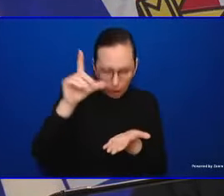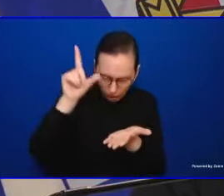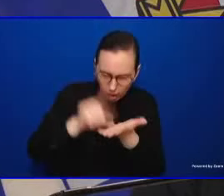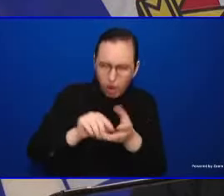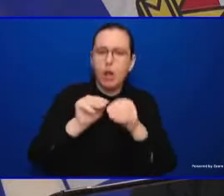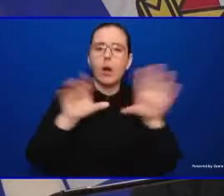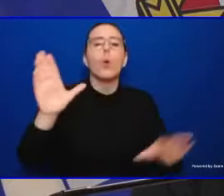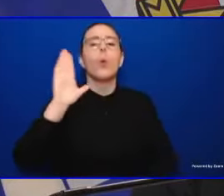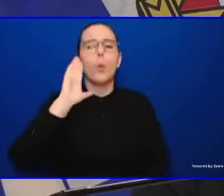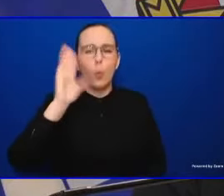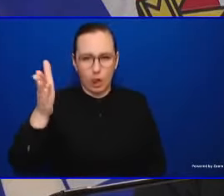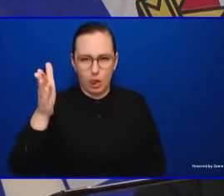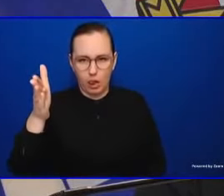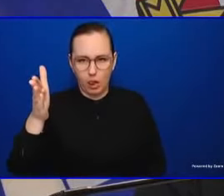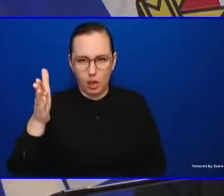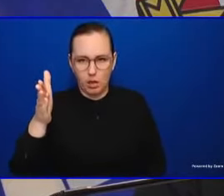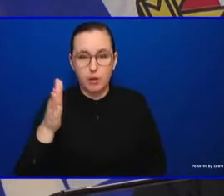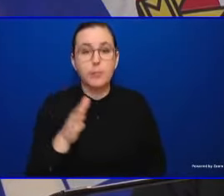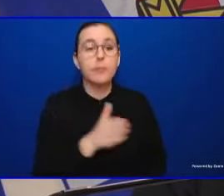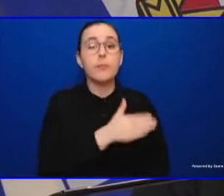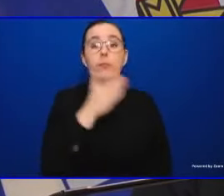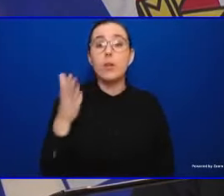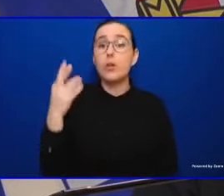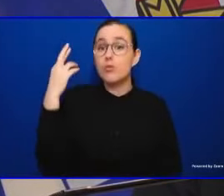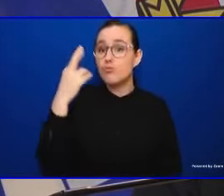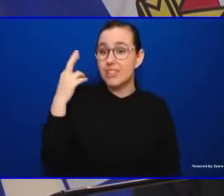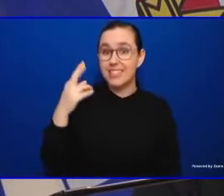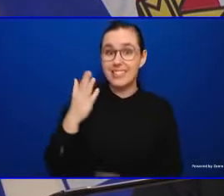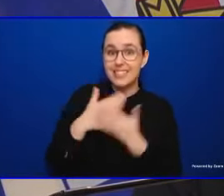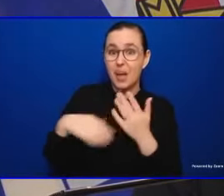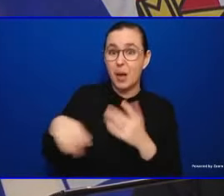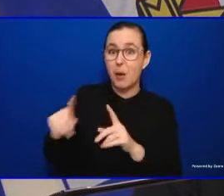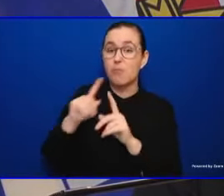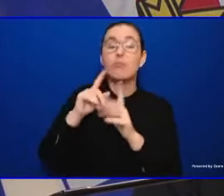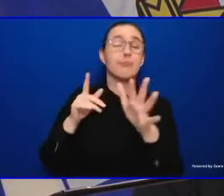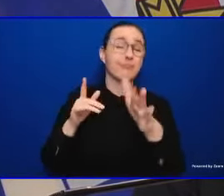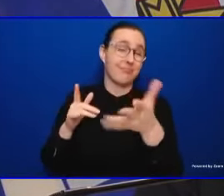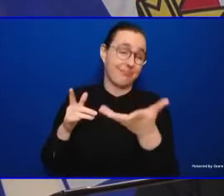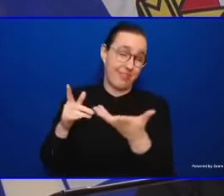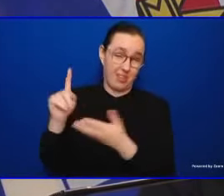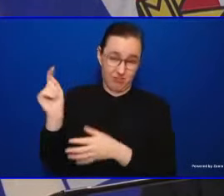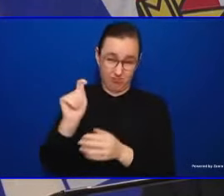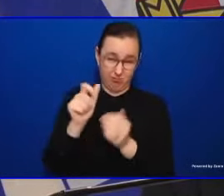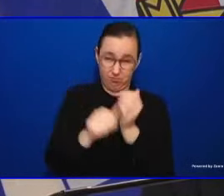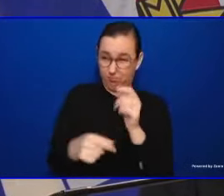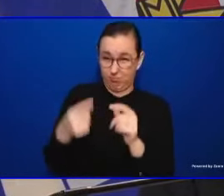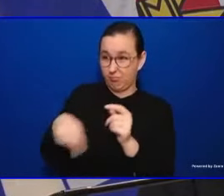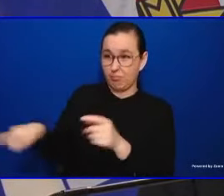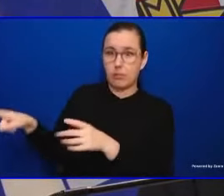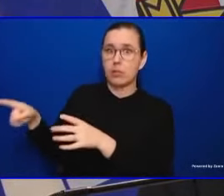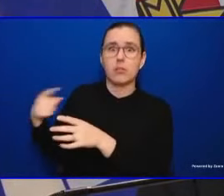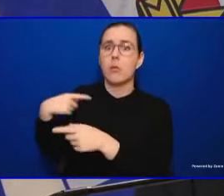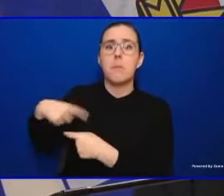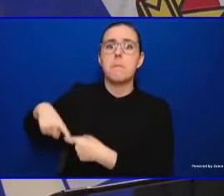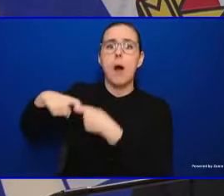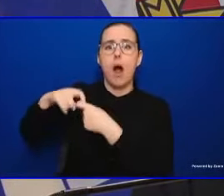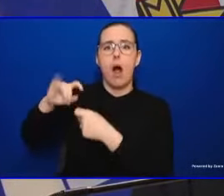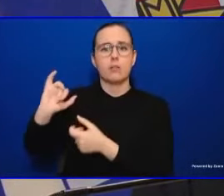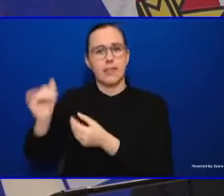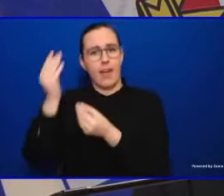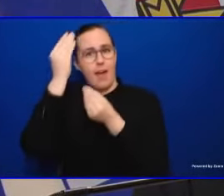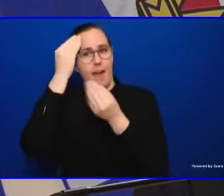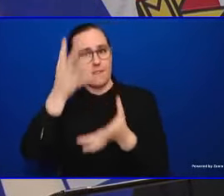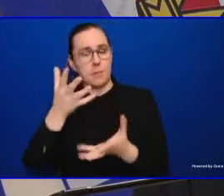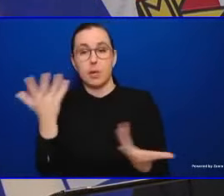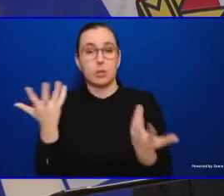reporting of the wastewater surveillance is because particularly at the wastewater sites, it takes time and people to do